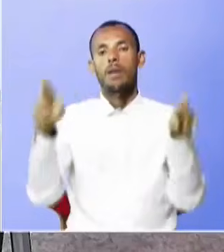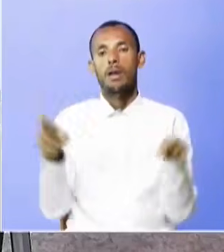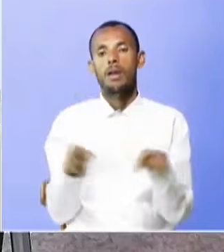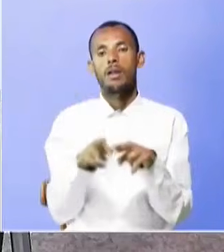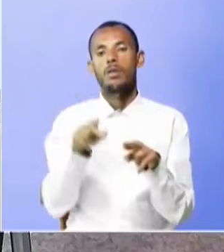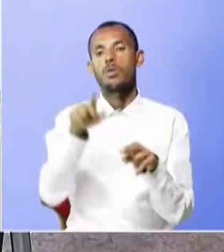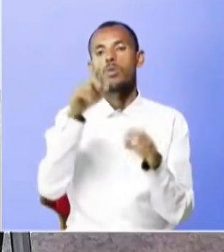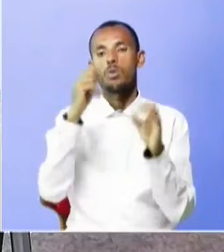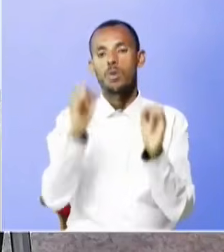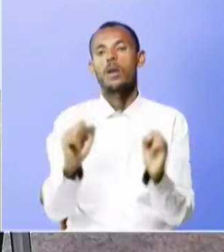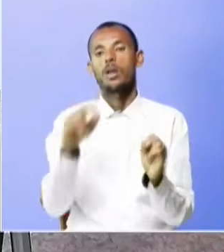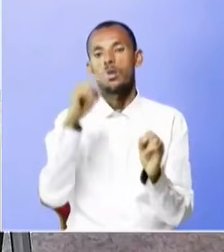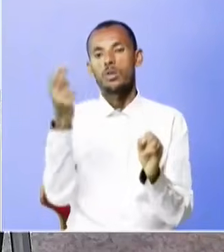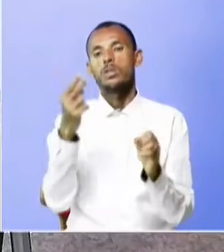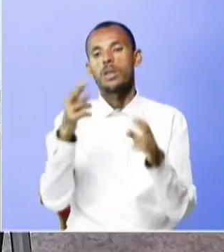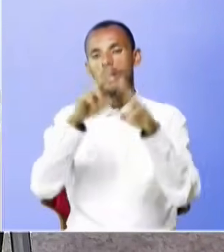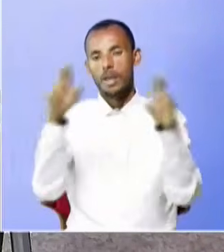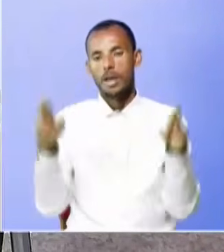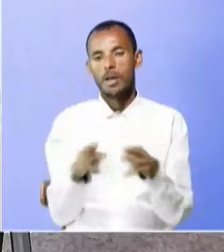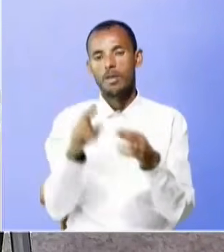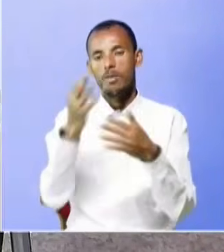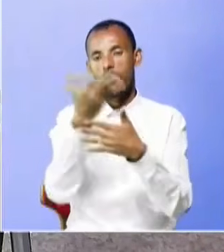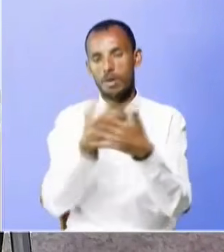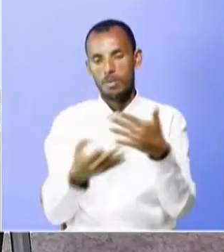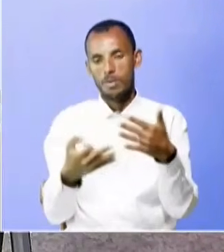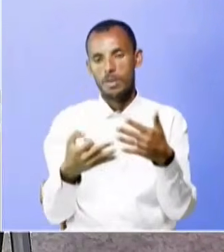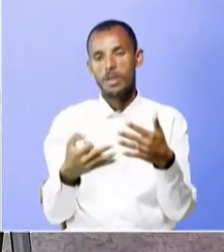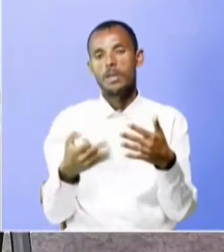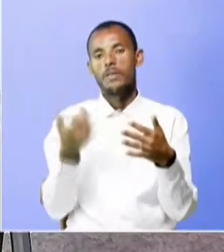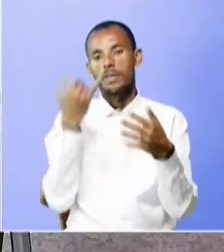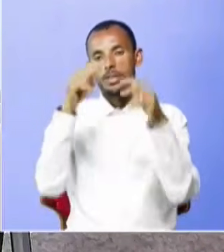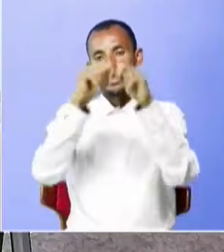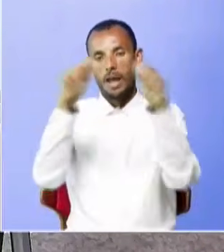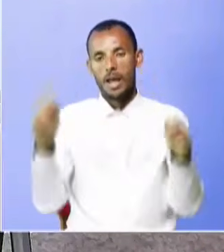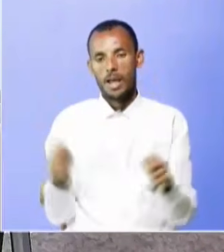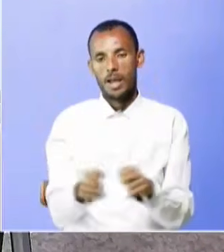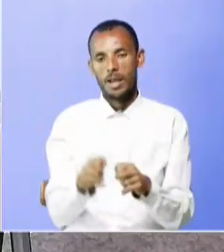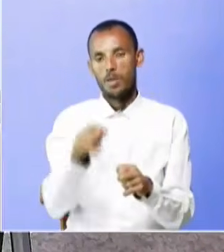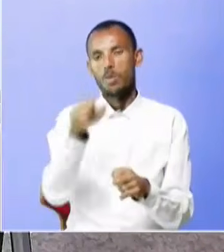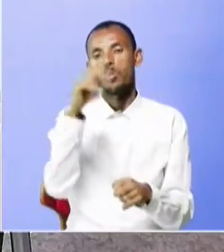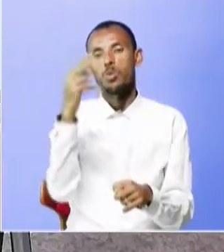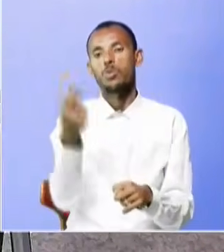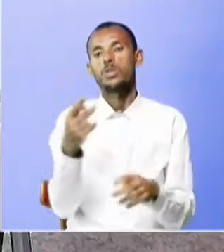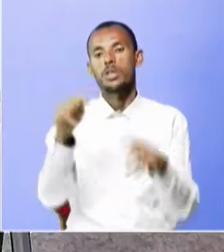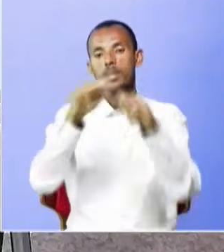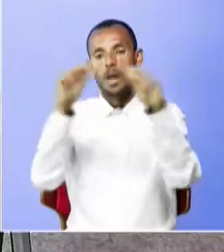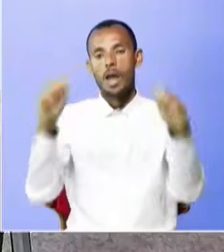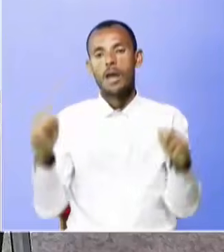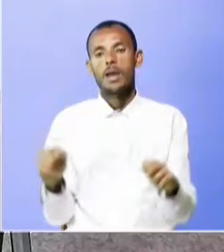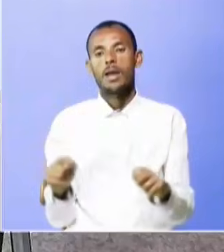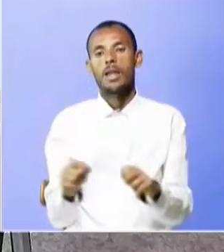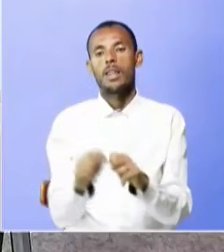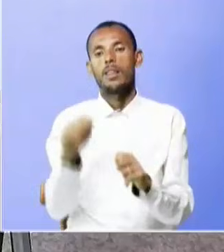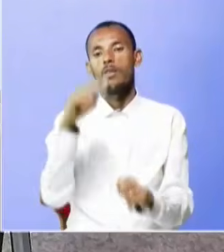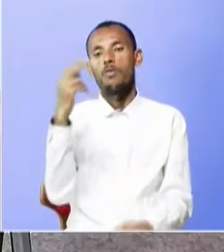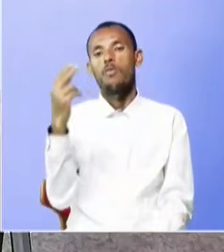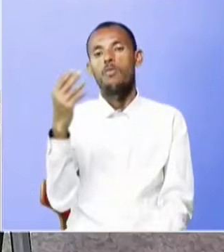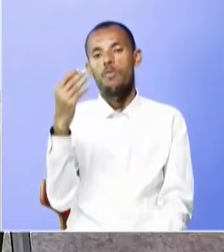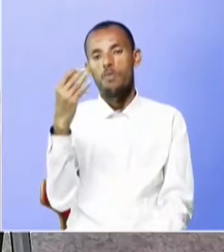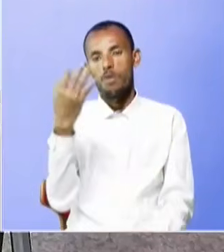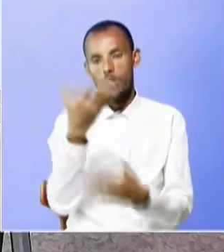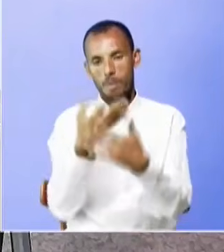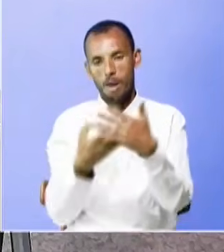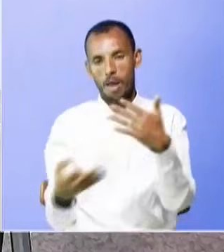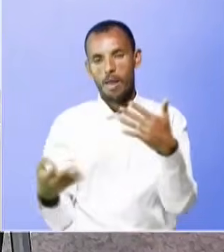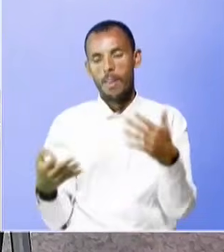use a rectangle formula. If it is triangular, you can use a formula of area of triangle,